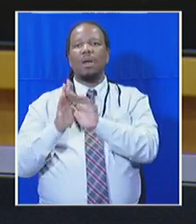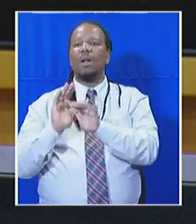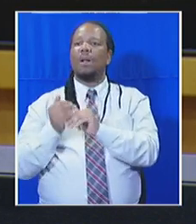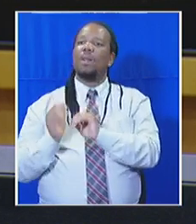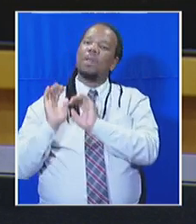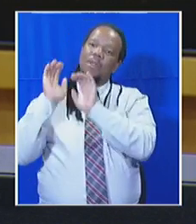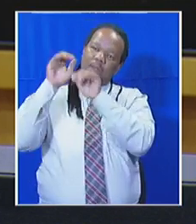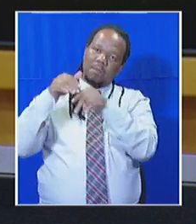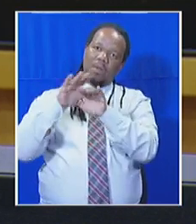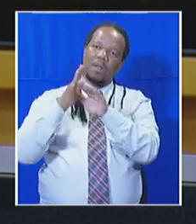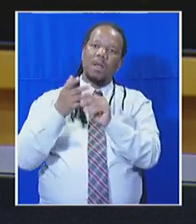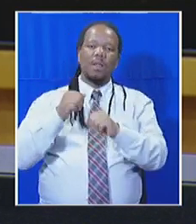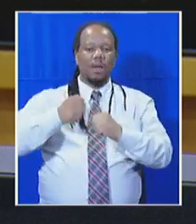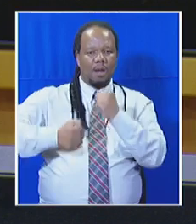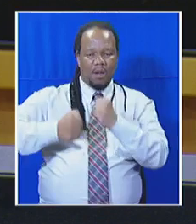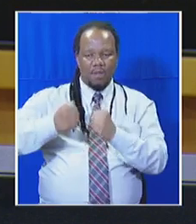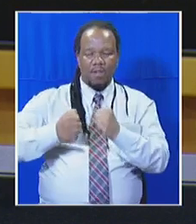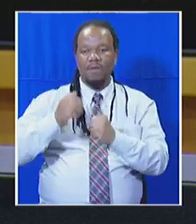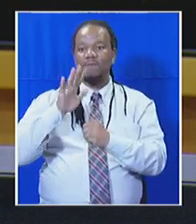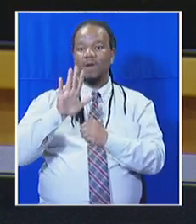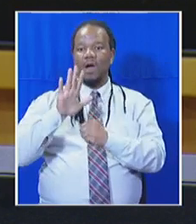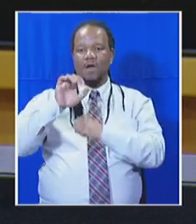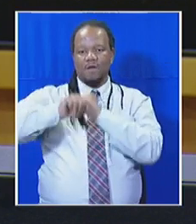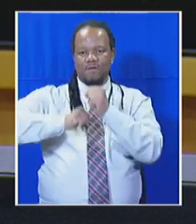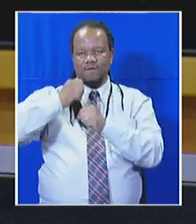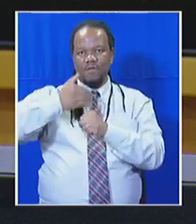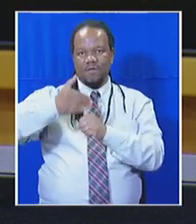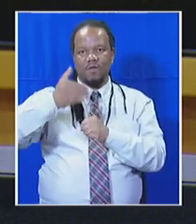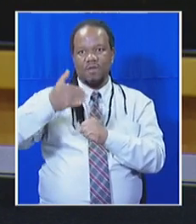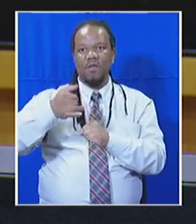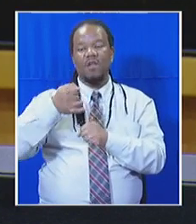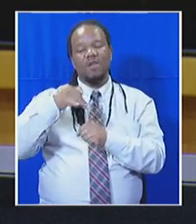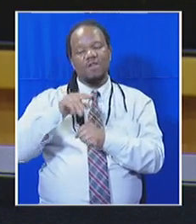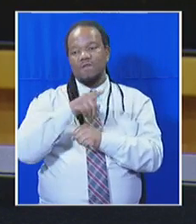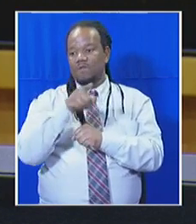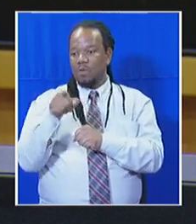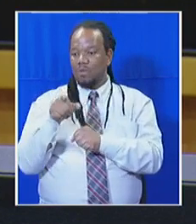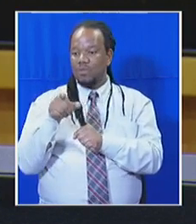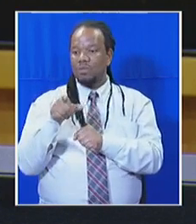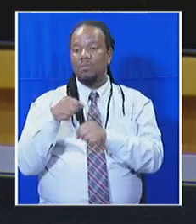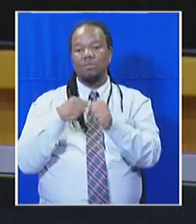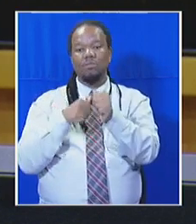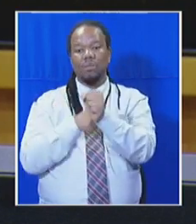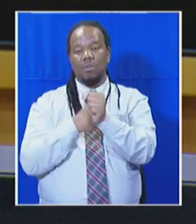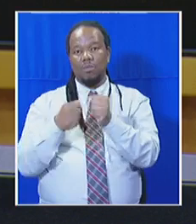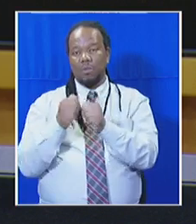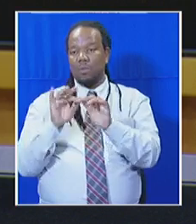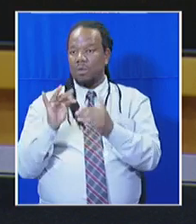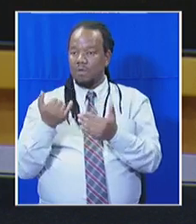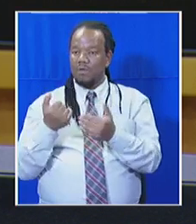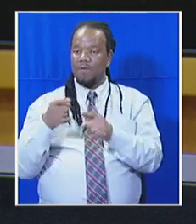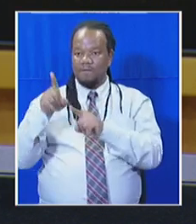next year or 5 years to come, failure for them to meet our agreement in terms